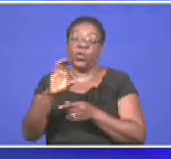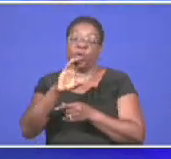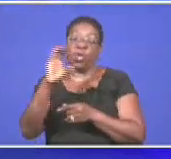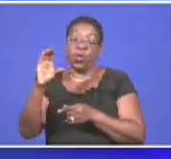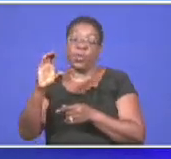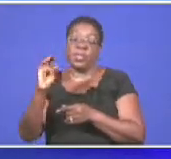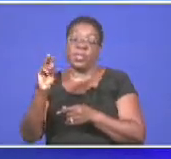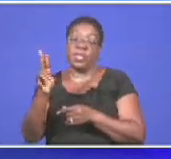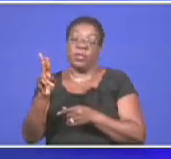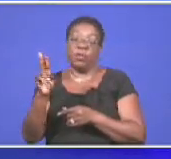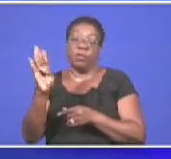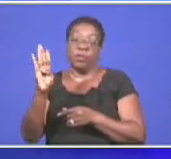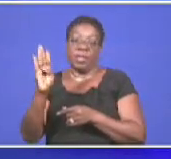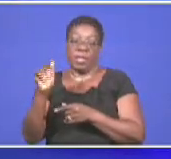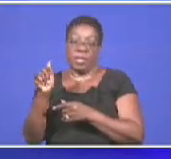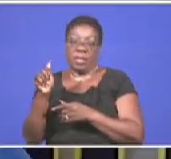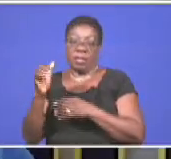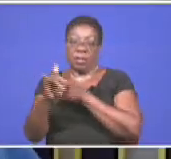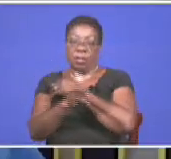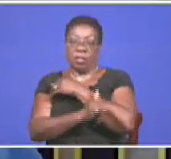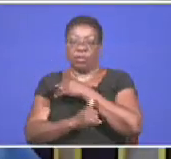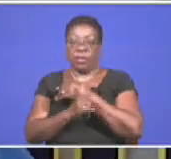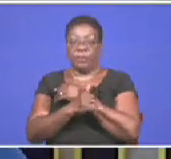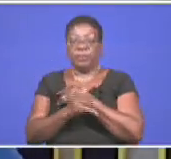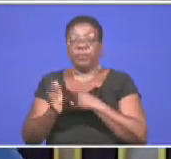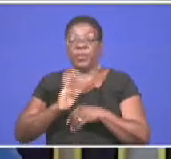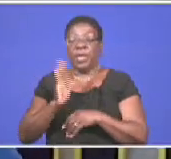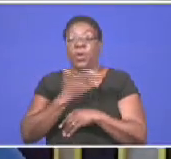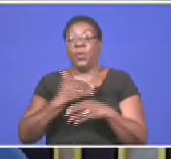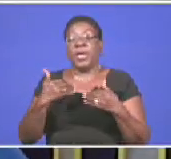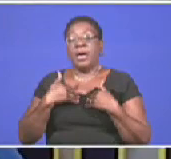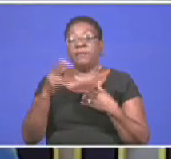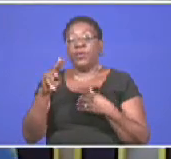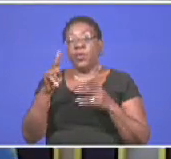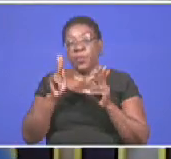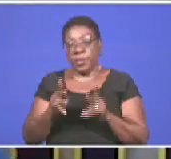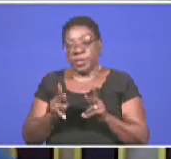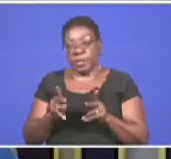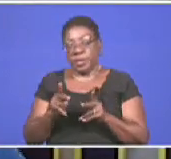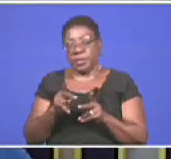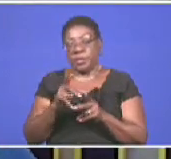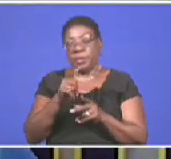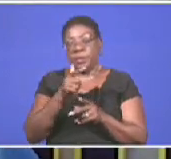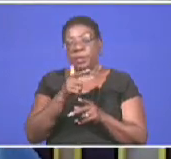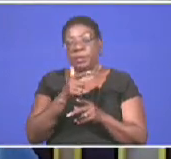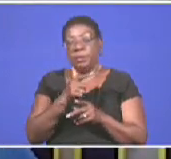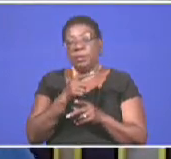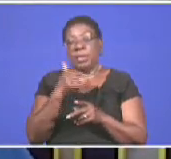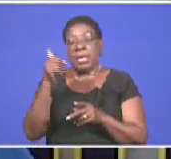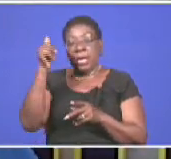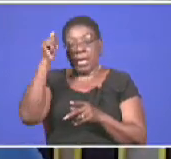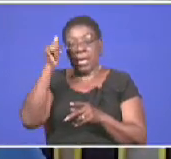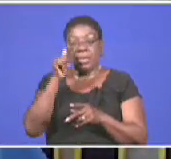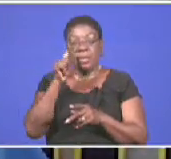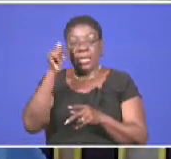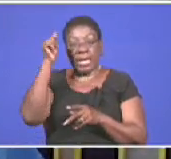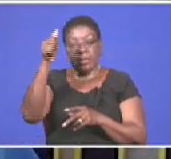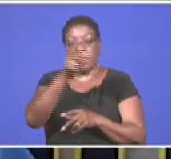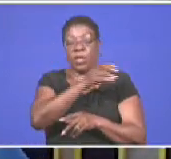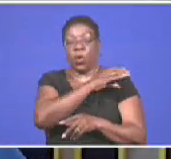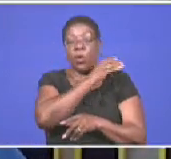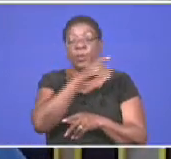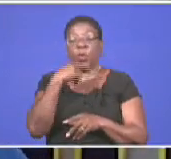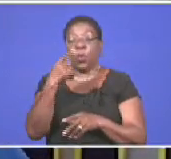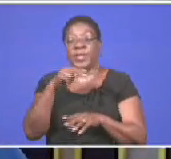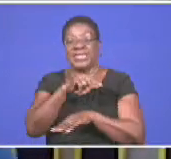than anticipated. We have two persons in Anthony Colbrook, who is the national